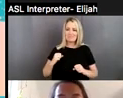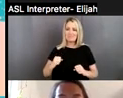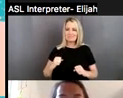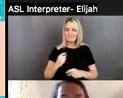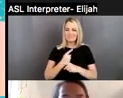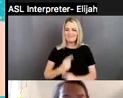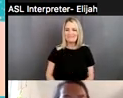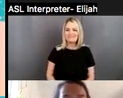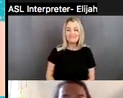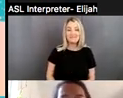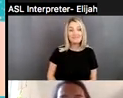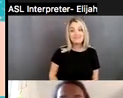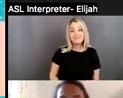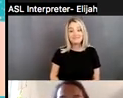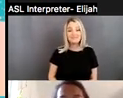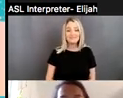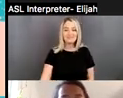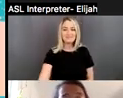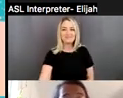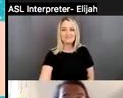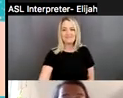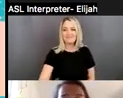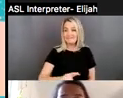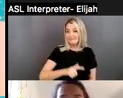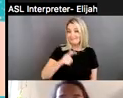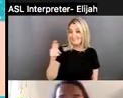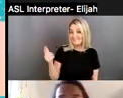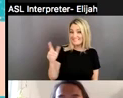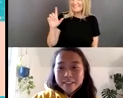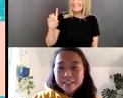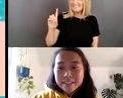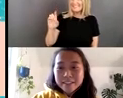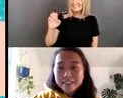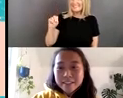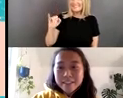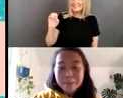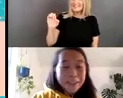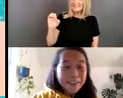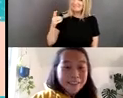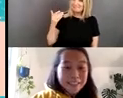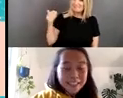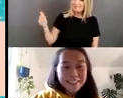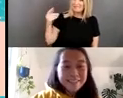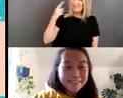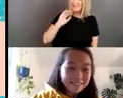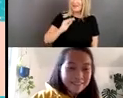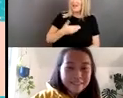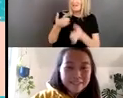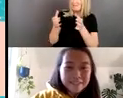Yeah, and then I'll pass it over to Denise Shante for our breakout